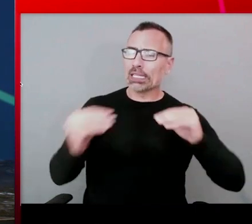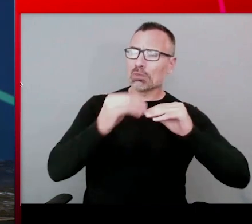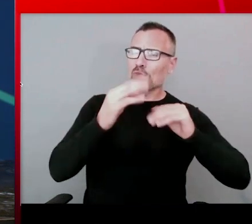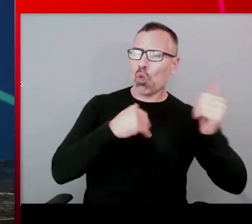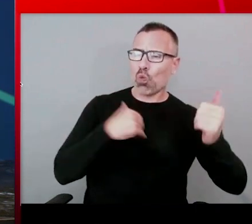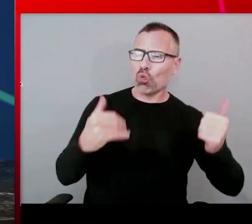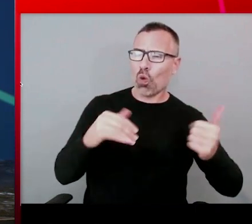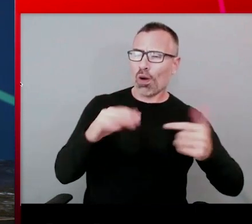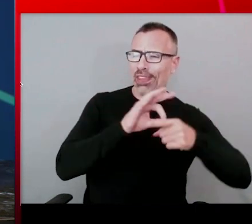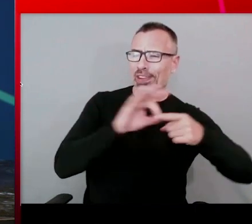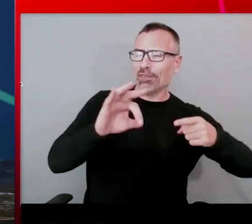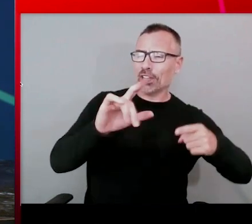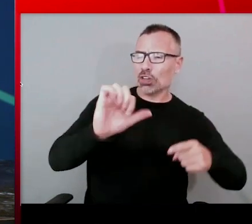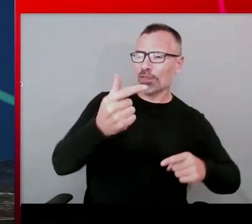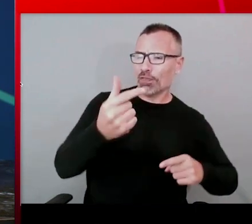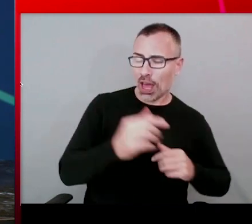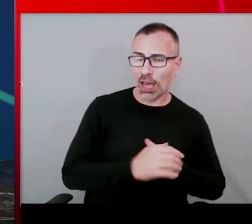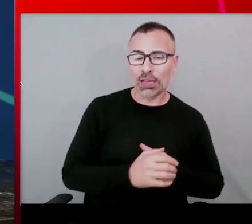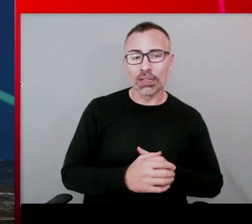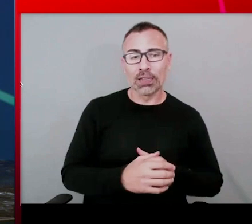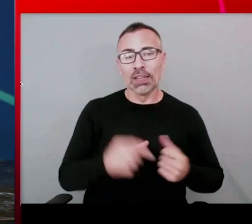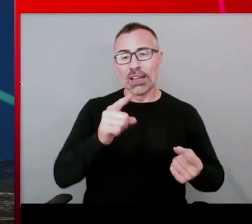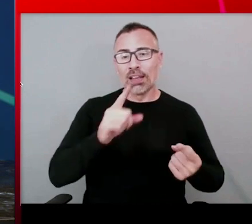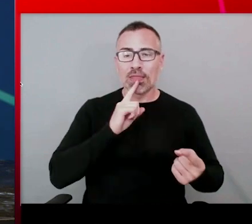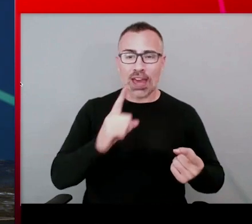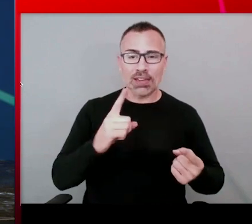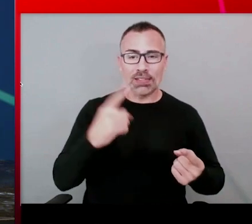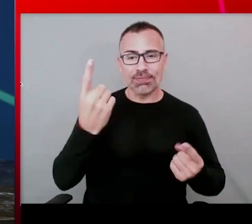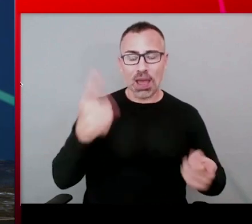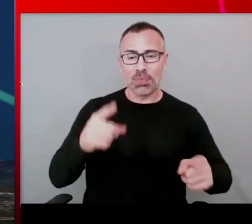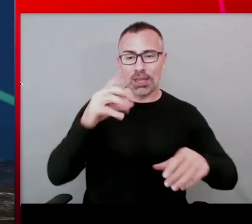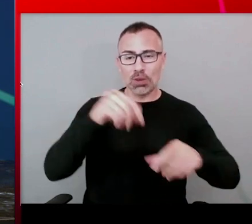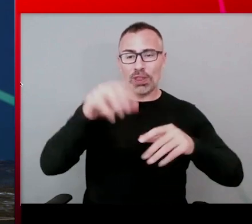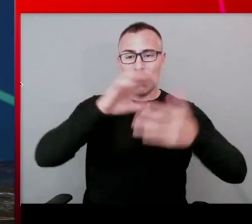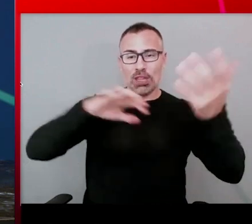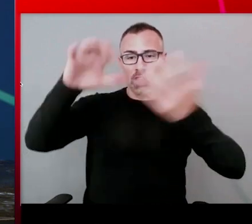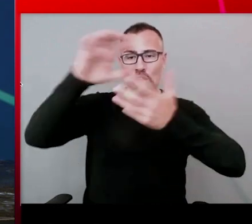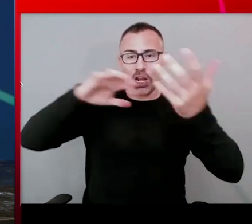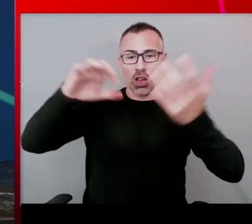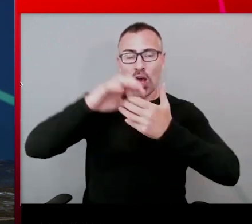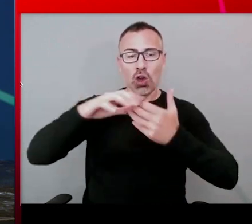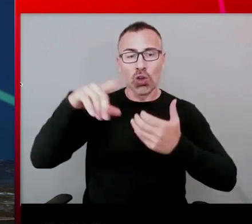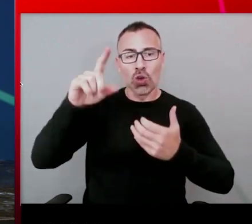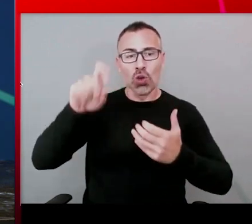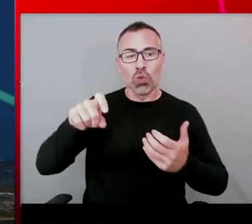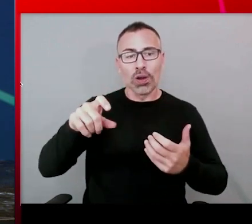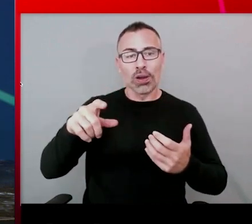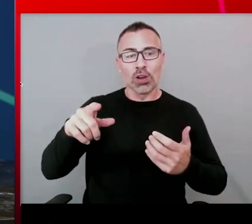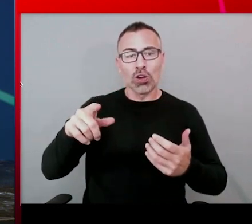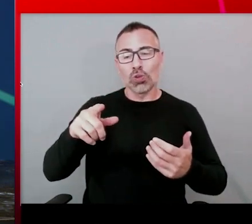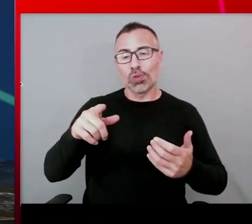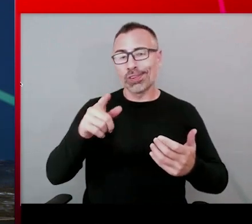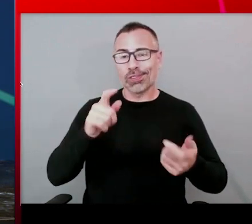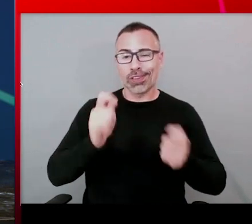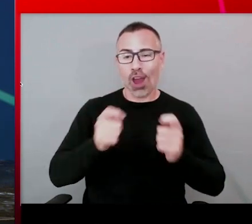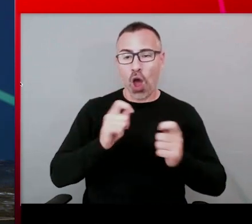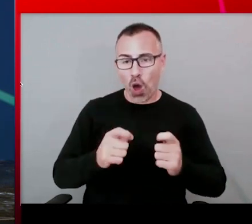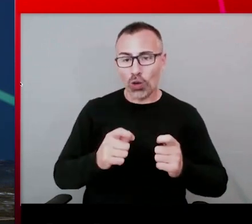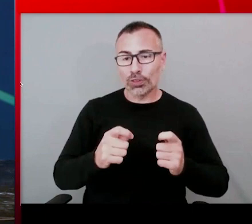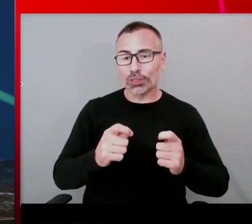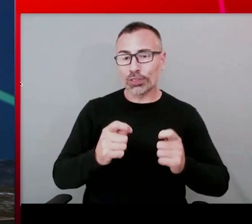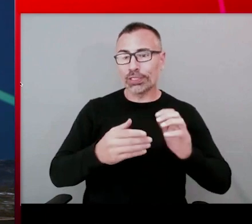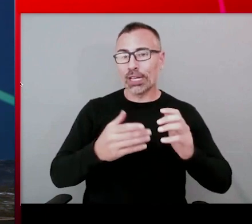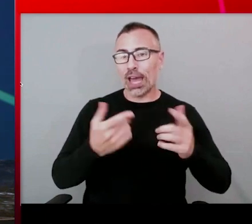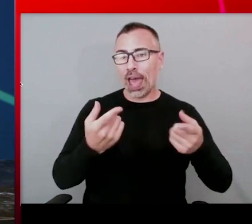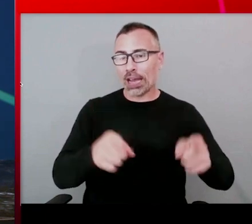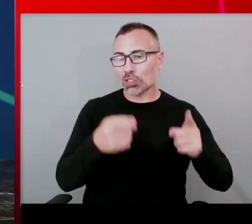flag in general is that logical toggle in the cloud that you can alter the path of execution of code in real time. But